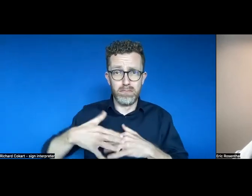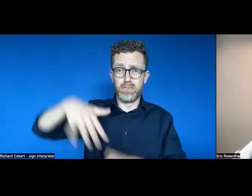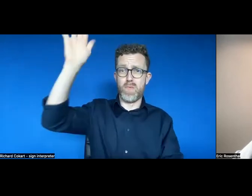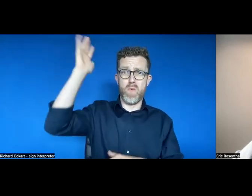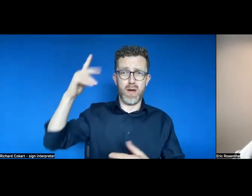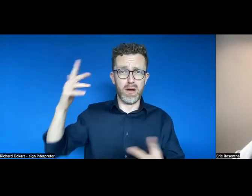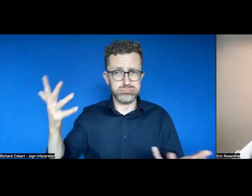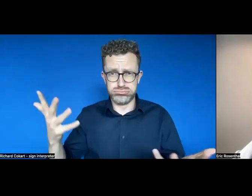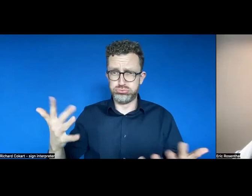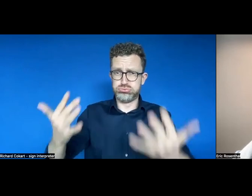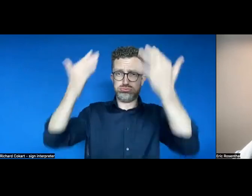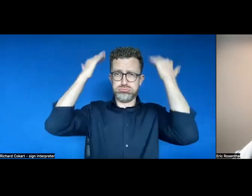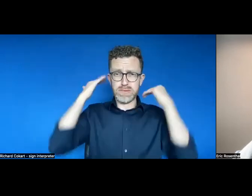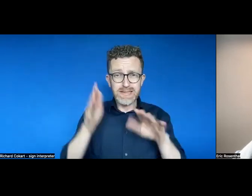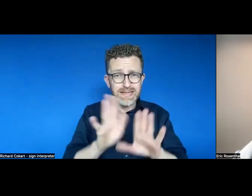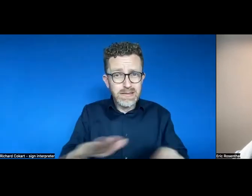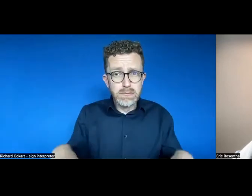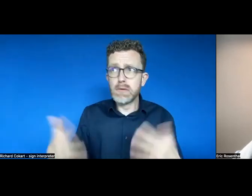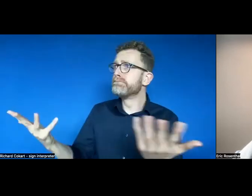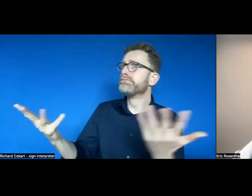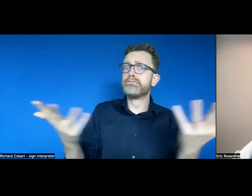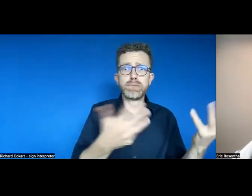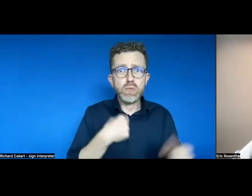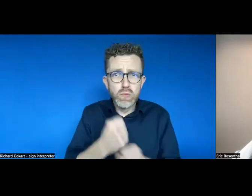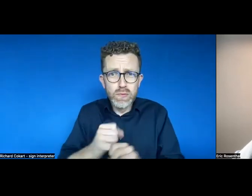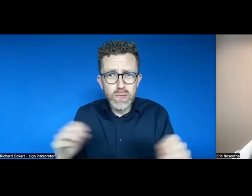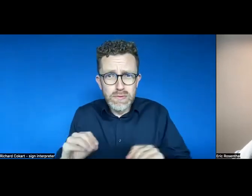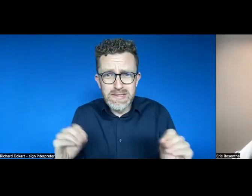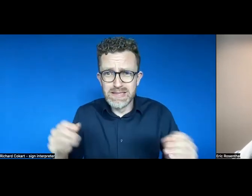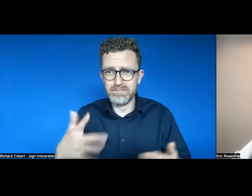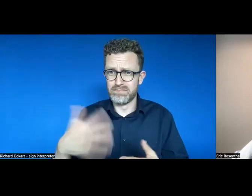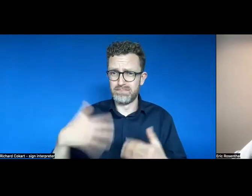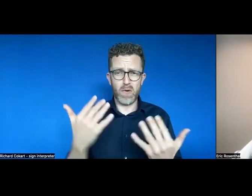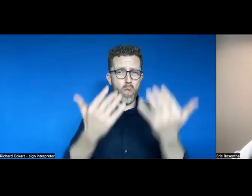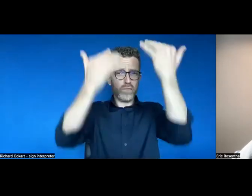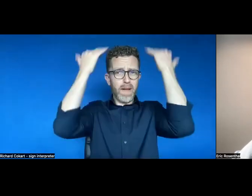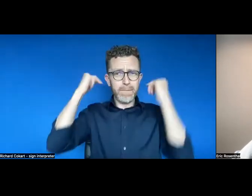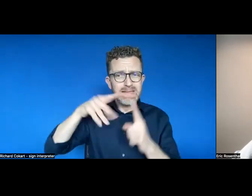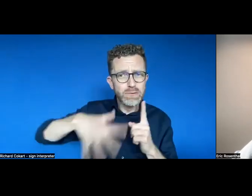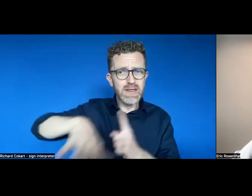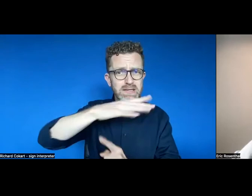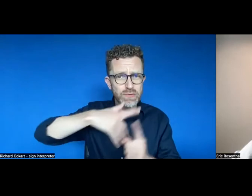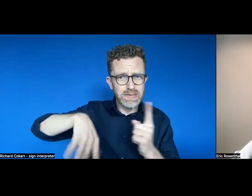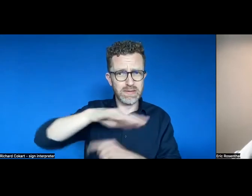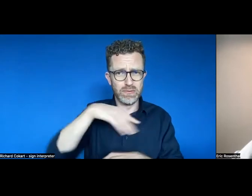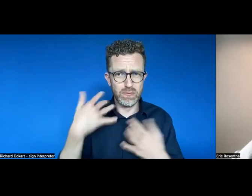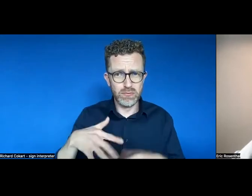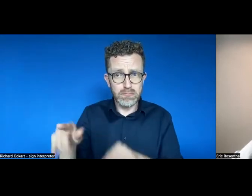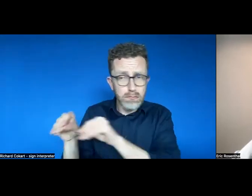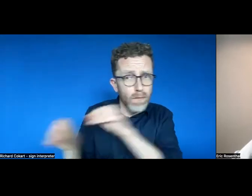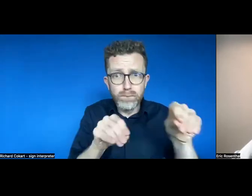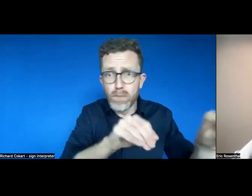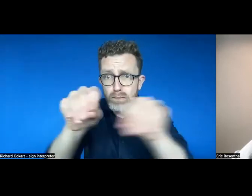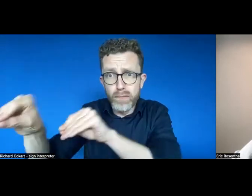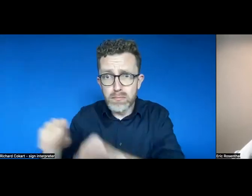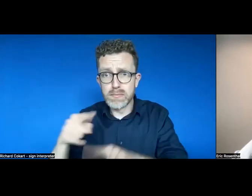the eyes of those children in that orphanage, in those orphanages we visit, was really